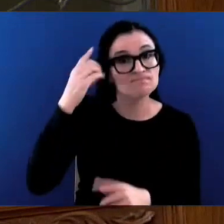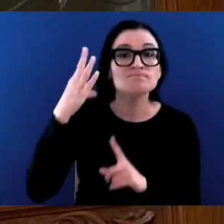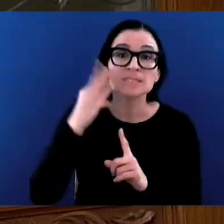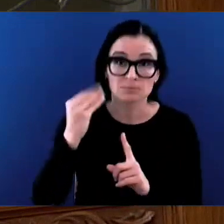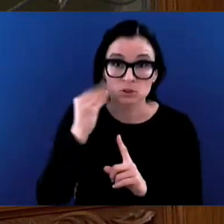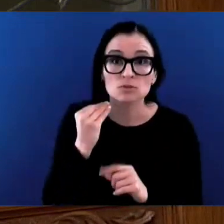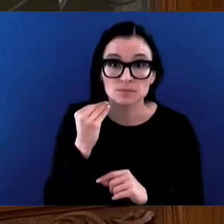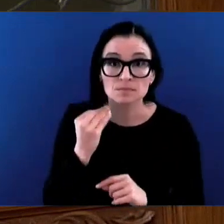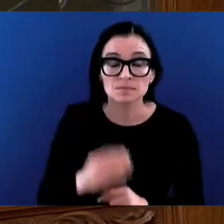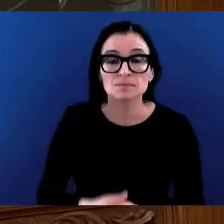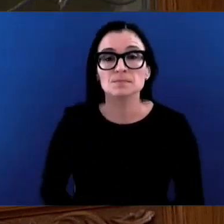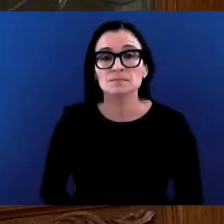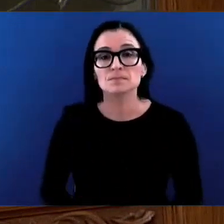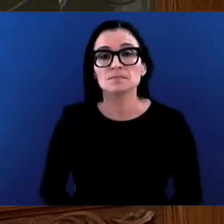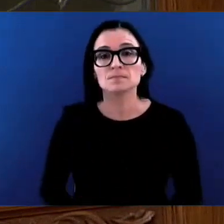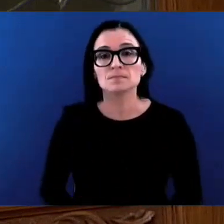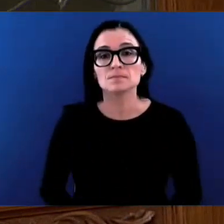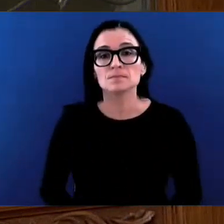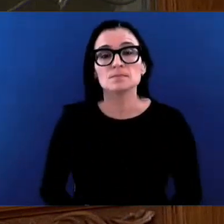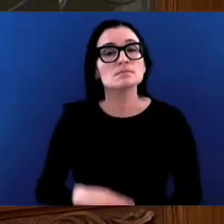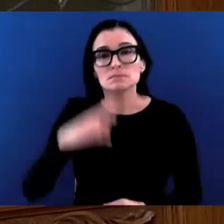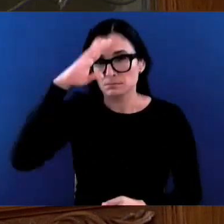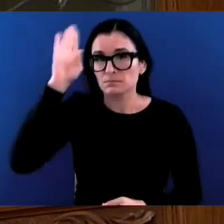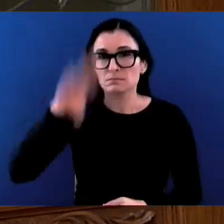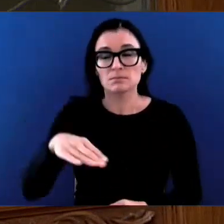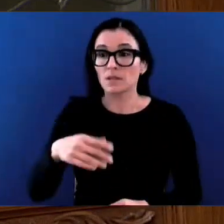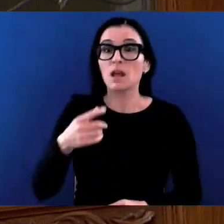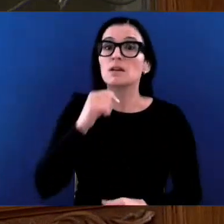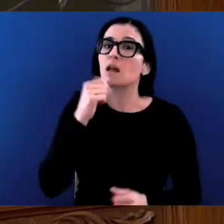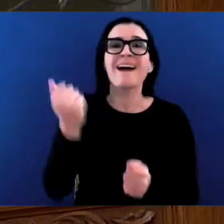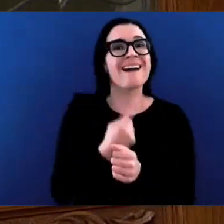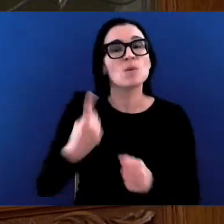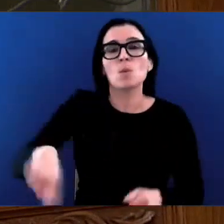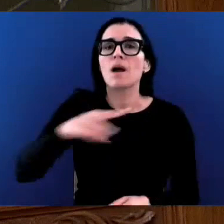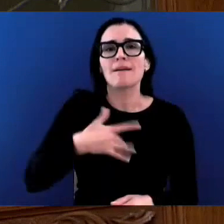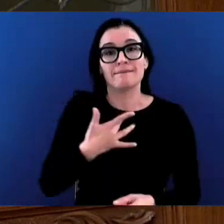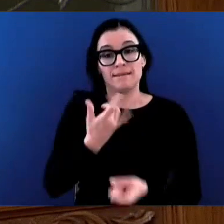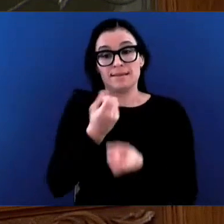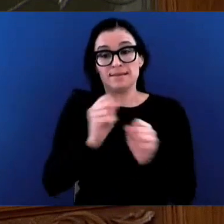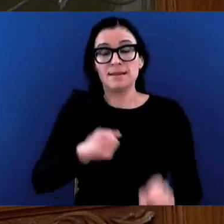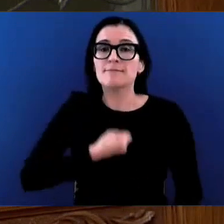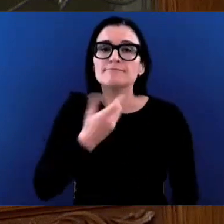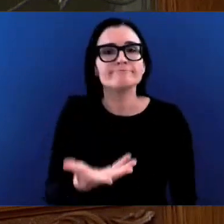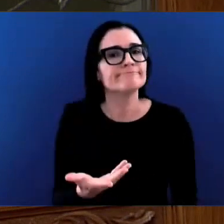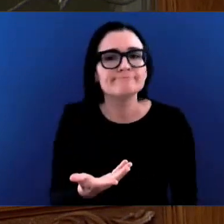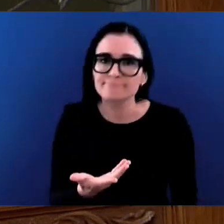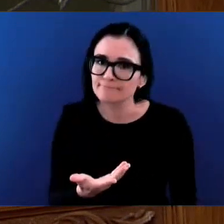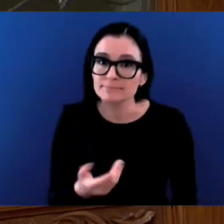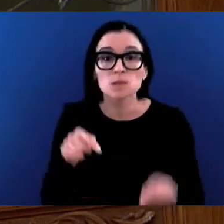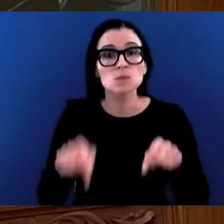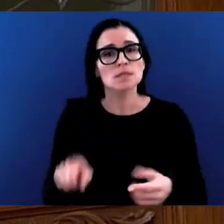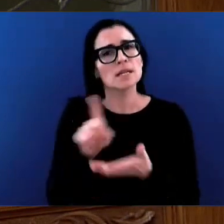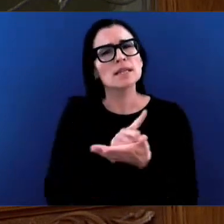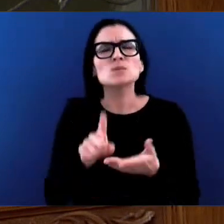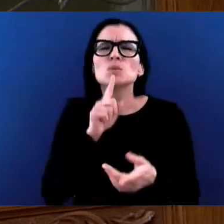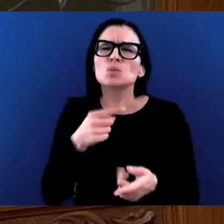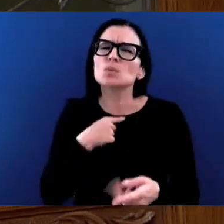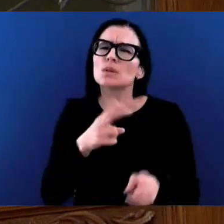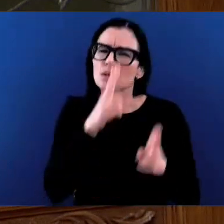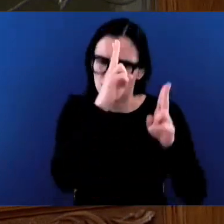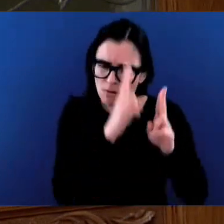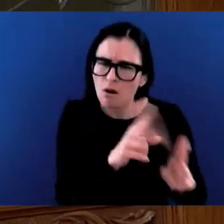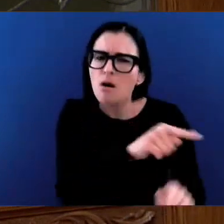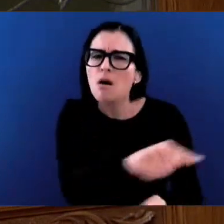so. This week, we honour the strength and the resilience of survivors and sincerely thank the many dedicated service